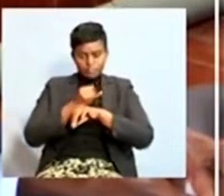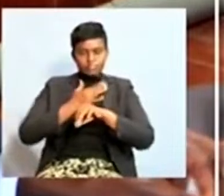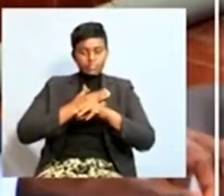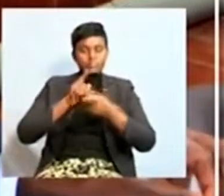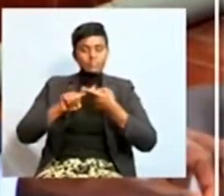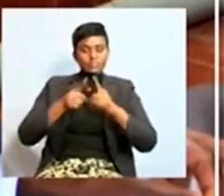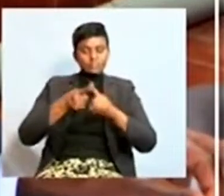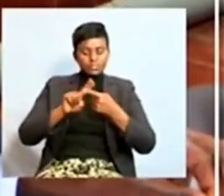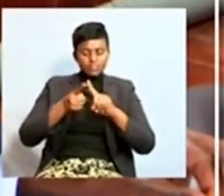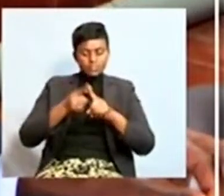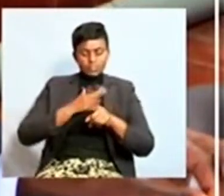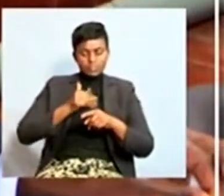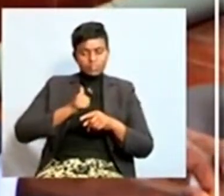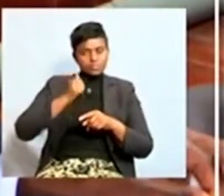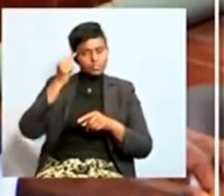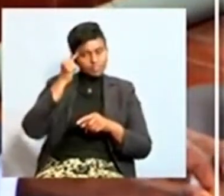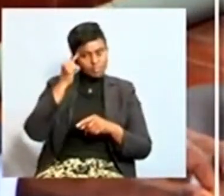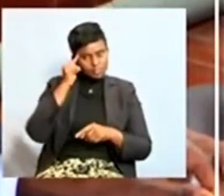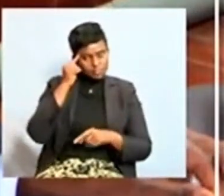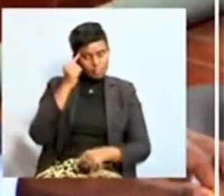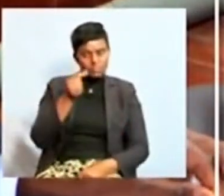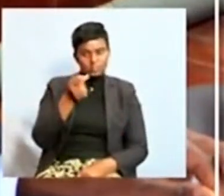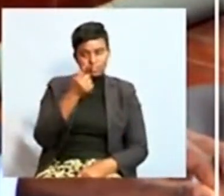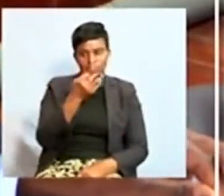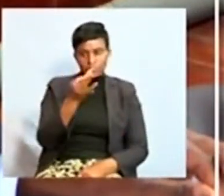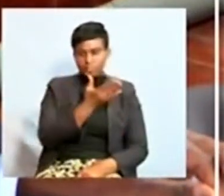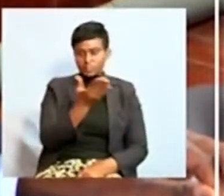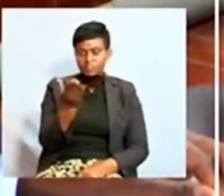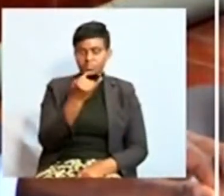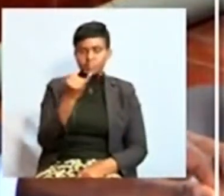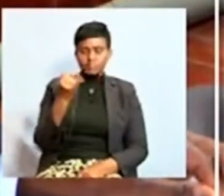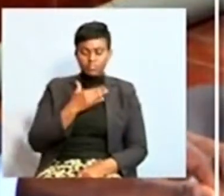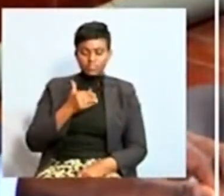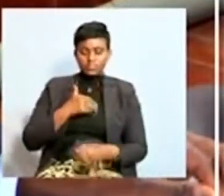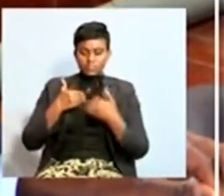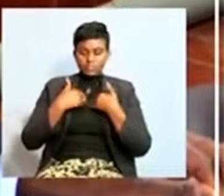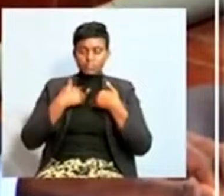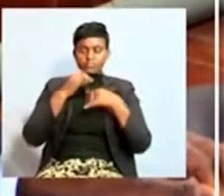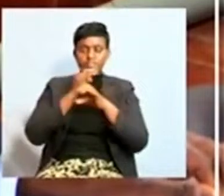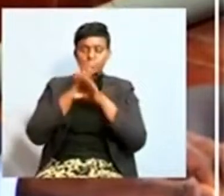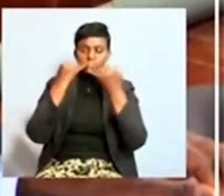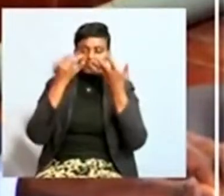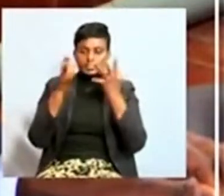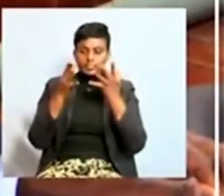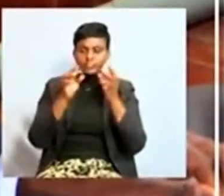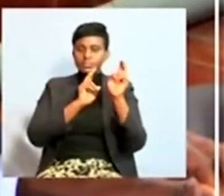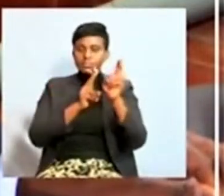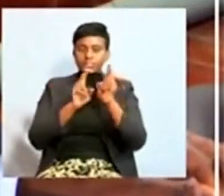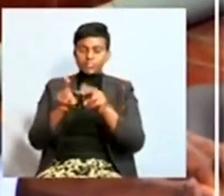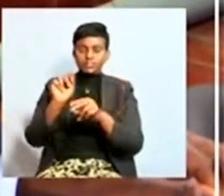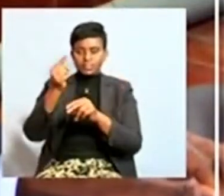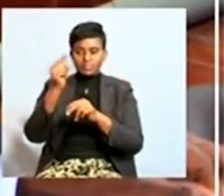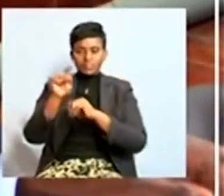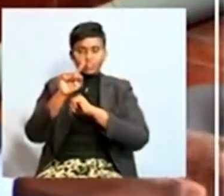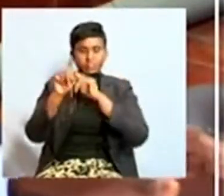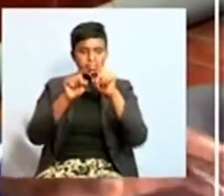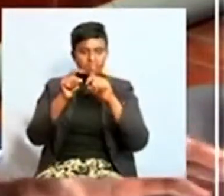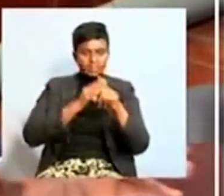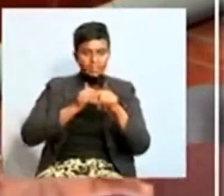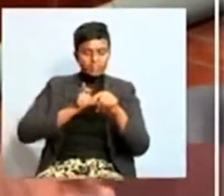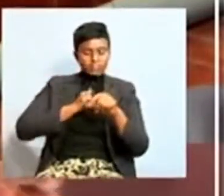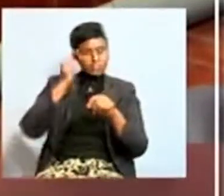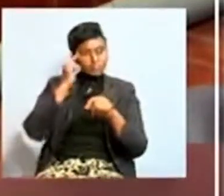colleagues, I think one of the issues I have mentioned already when answering the first question, I